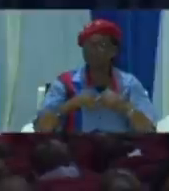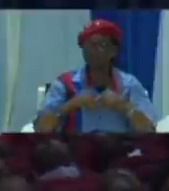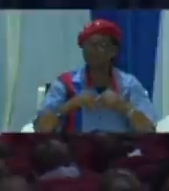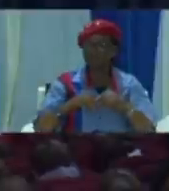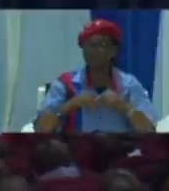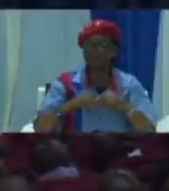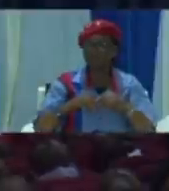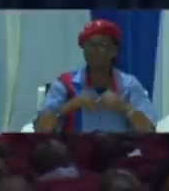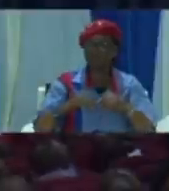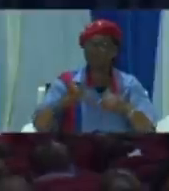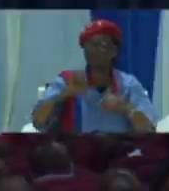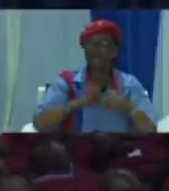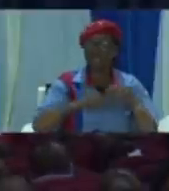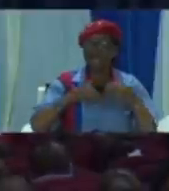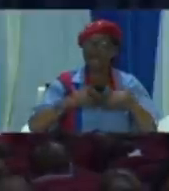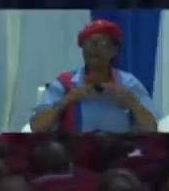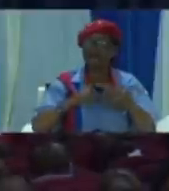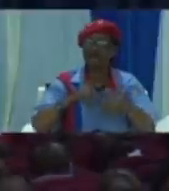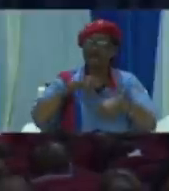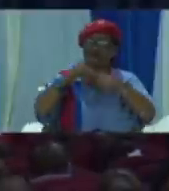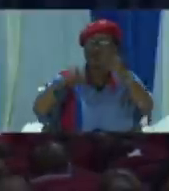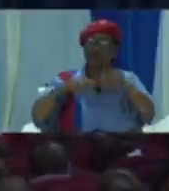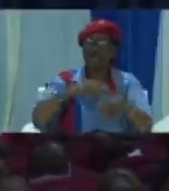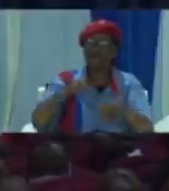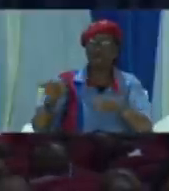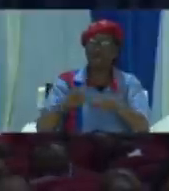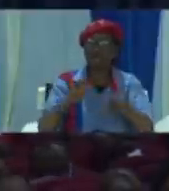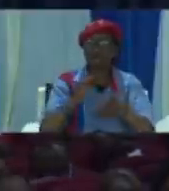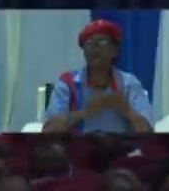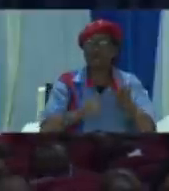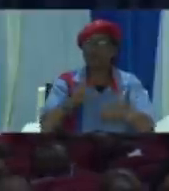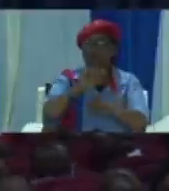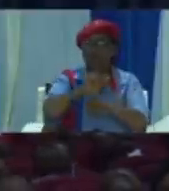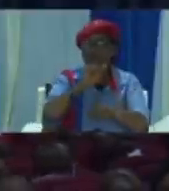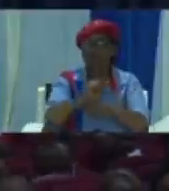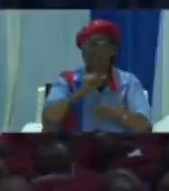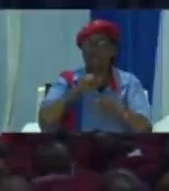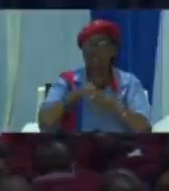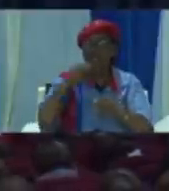I had to go and do some work in the town where I was